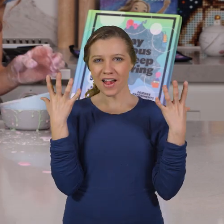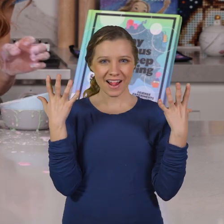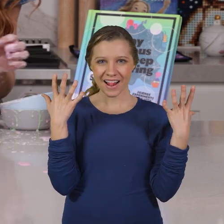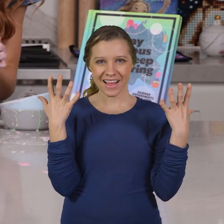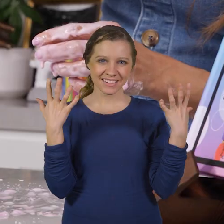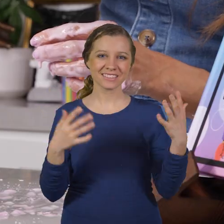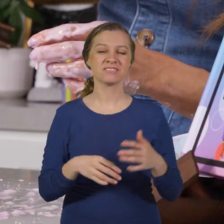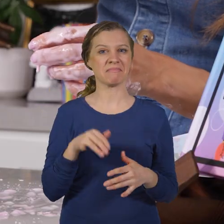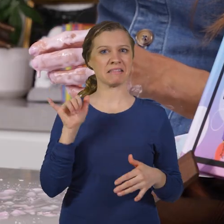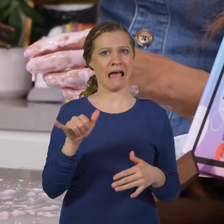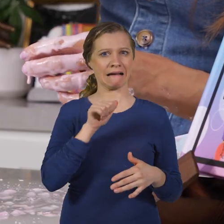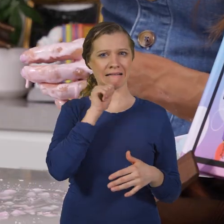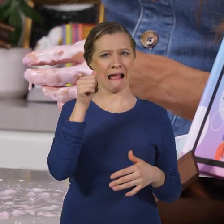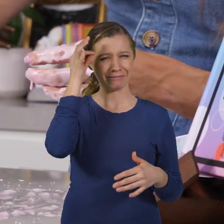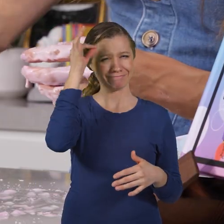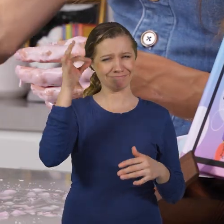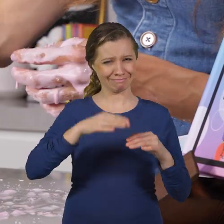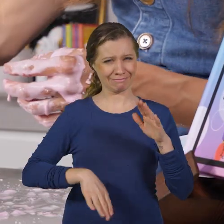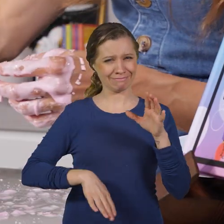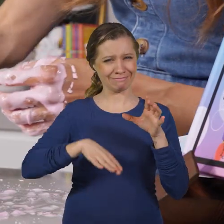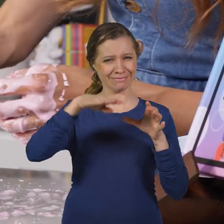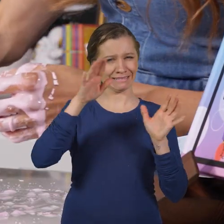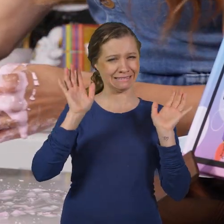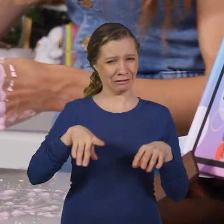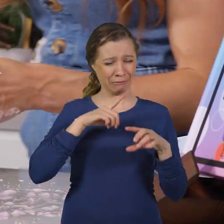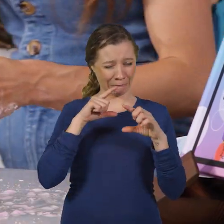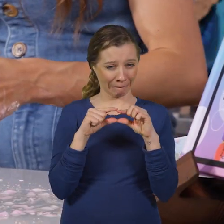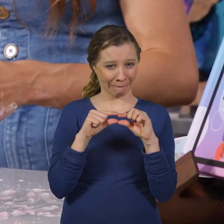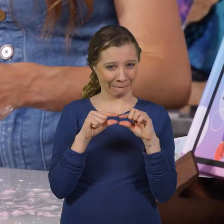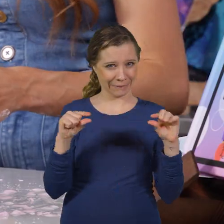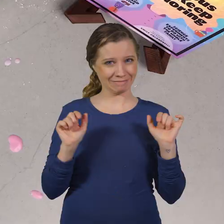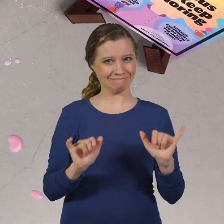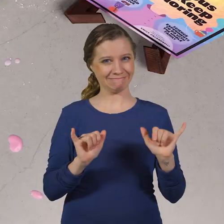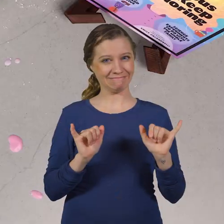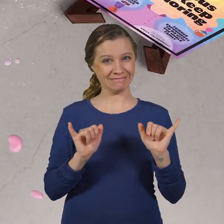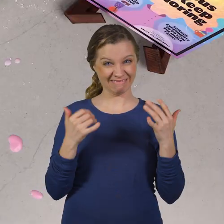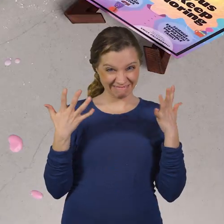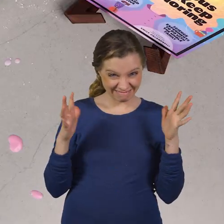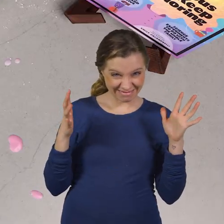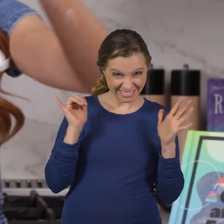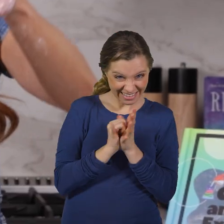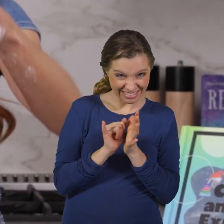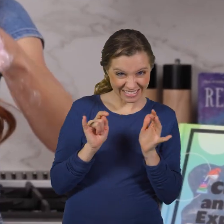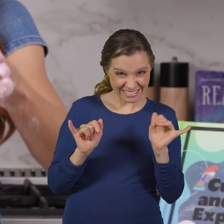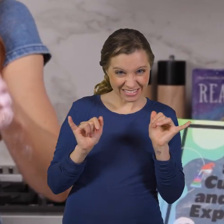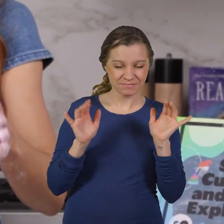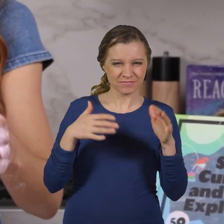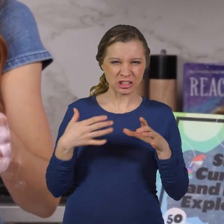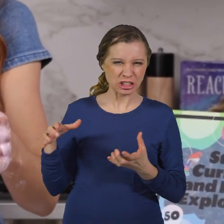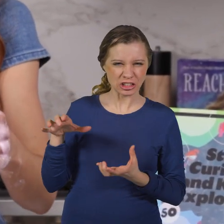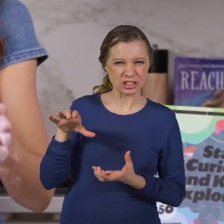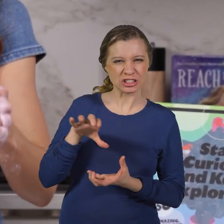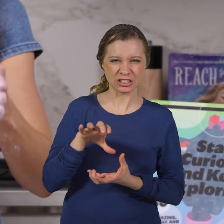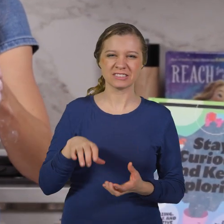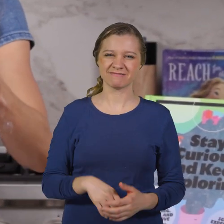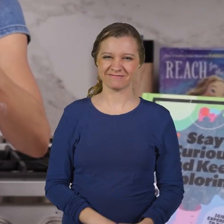Beautiful. That was definitely not close to as much oobleck as I thought it was. I can use all of this.